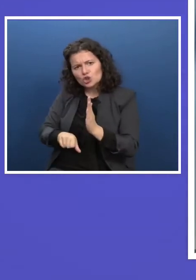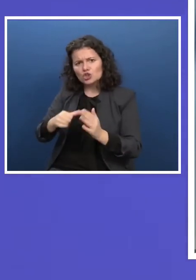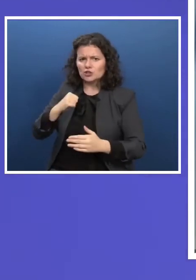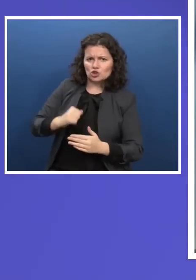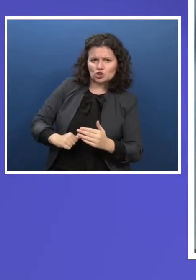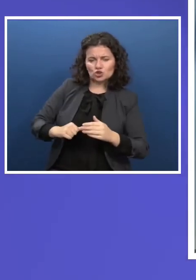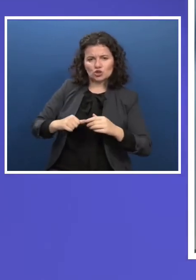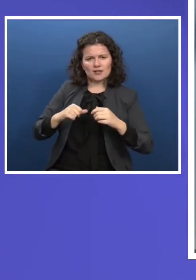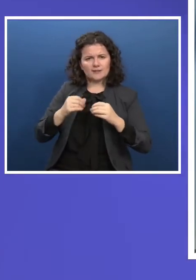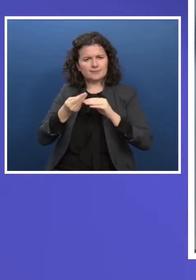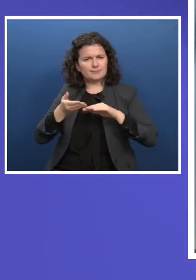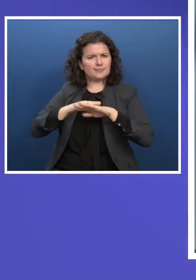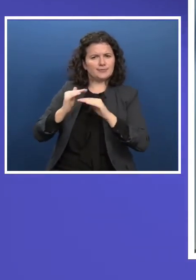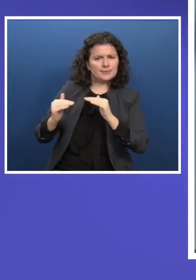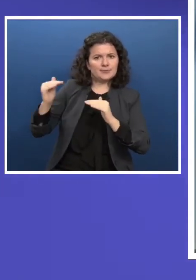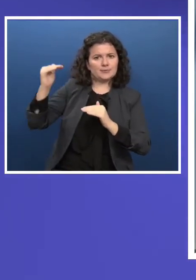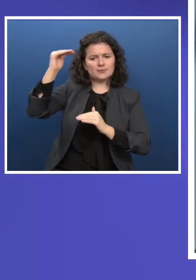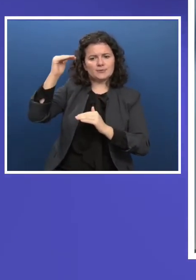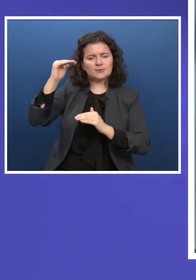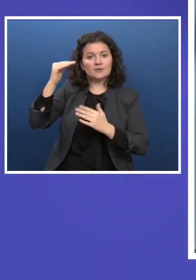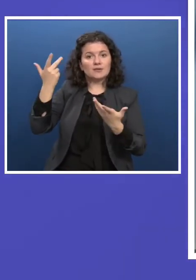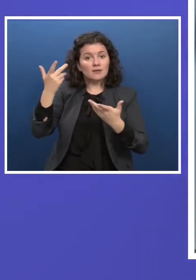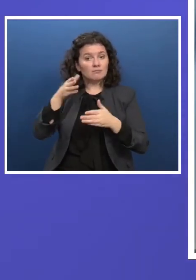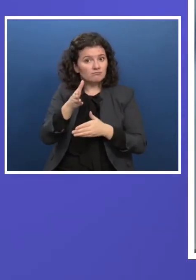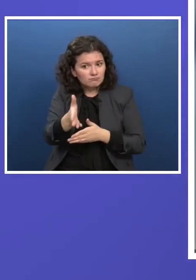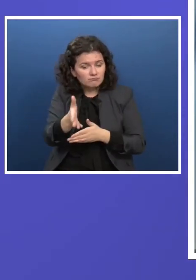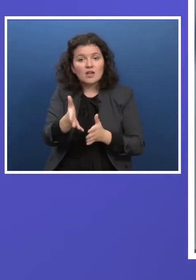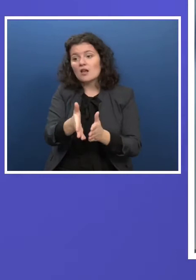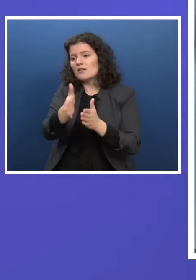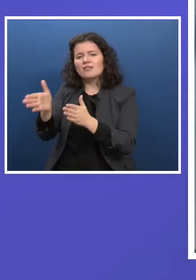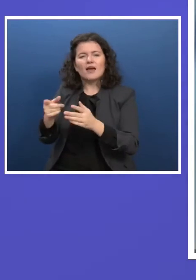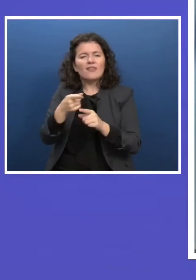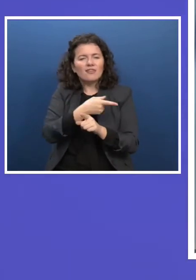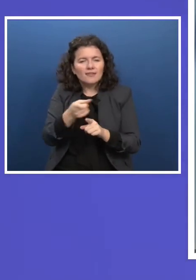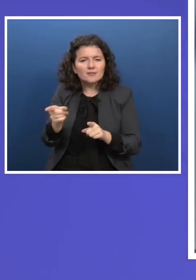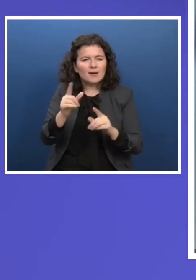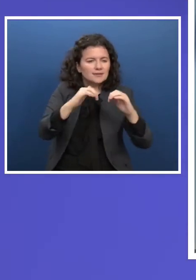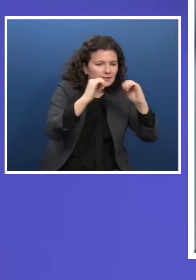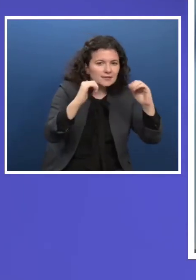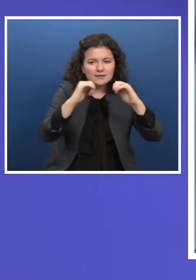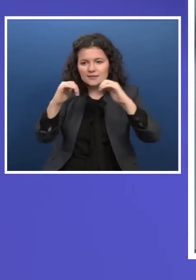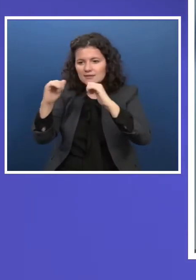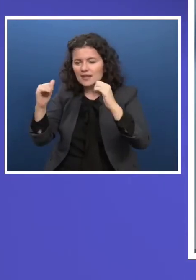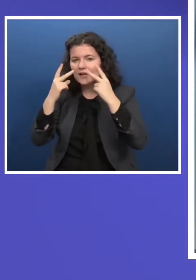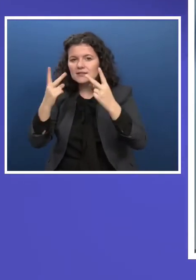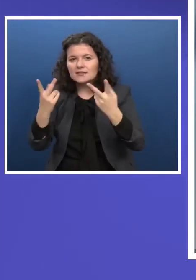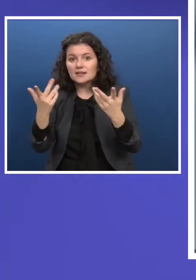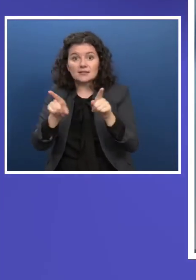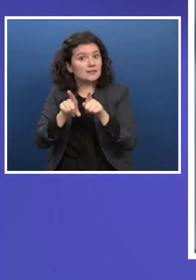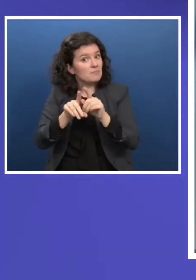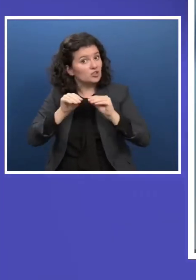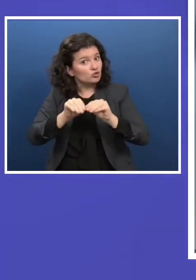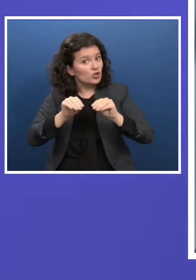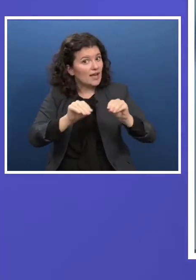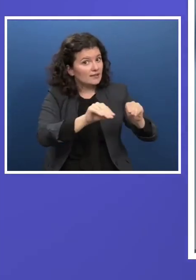specialties. Those must be very much addressed, including from training, but also through the way workforce